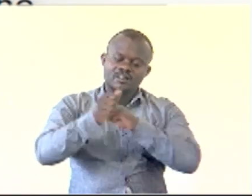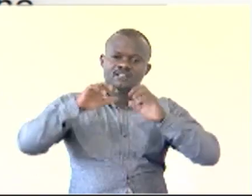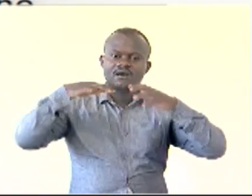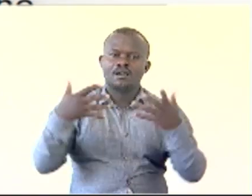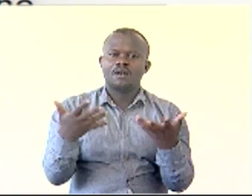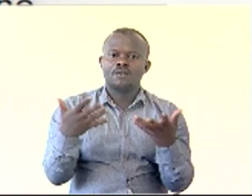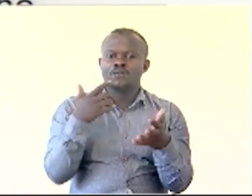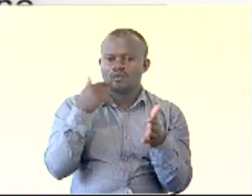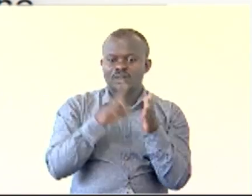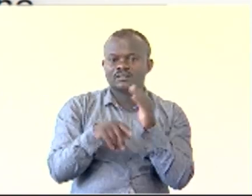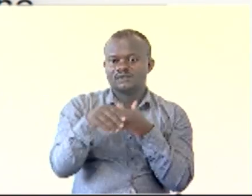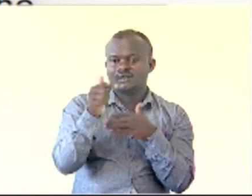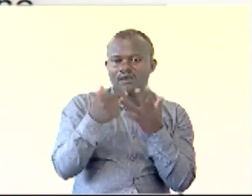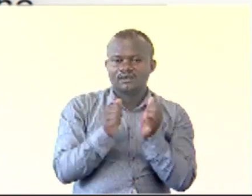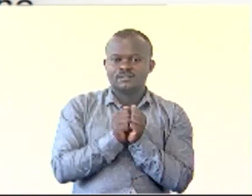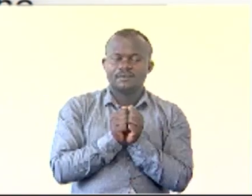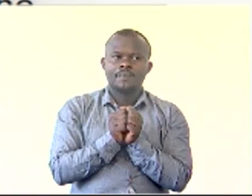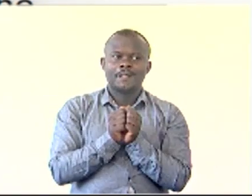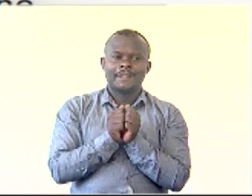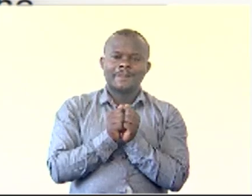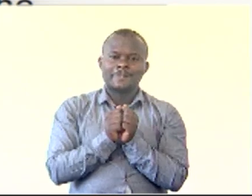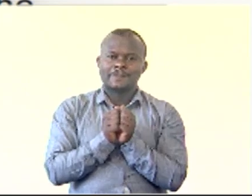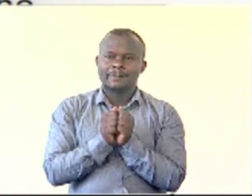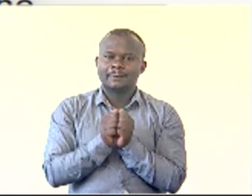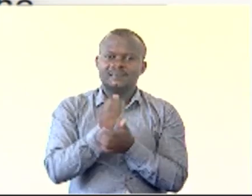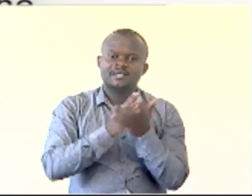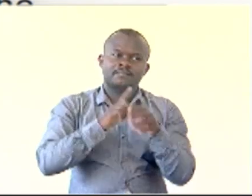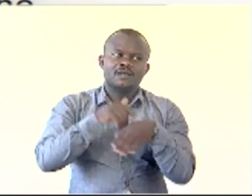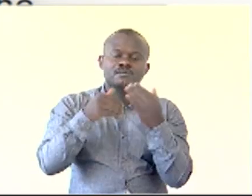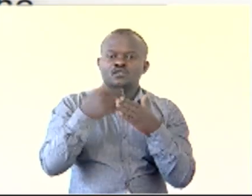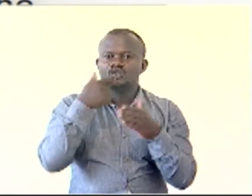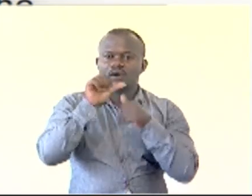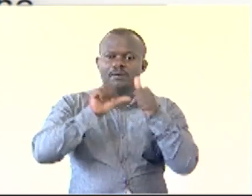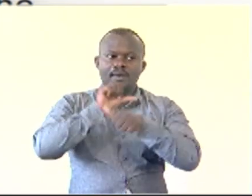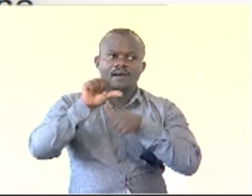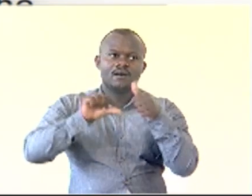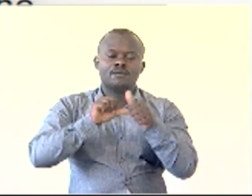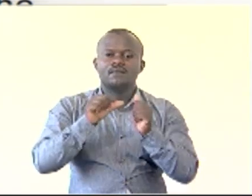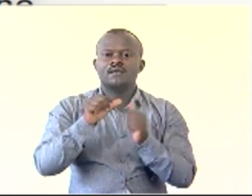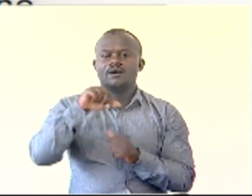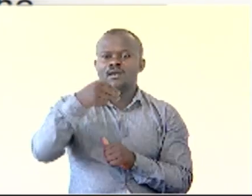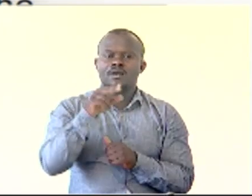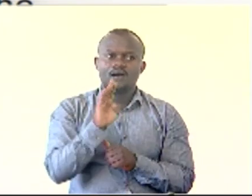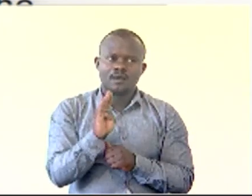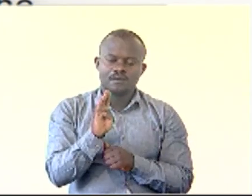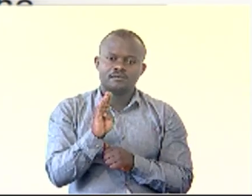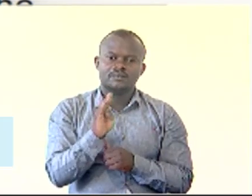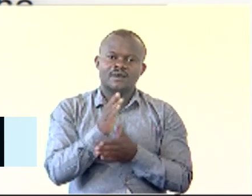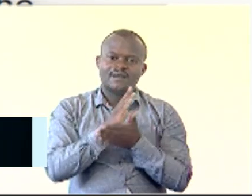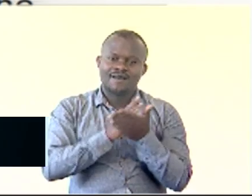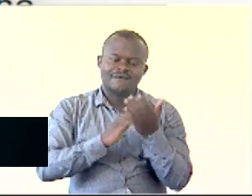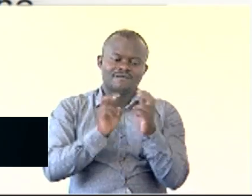What is a bone? Sometimes we talk about a hard, tough connective